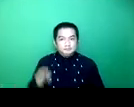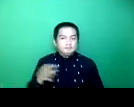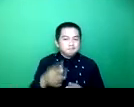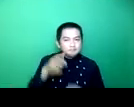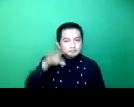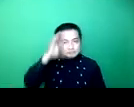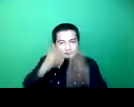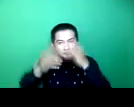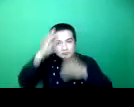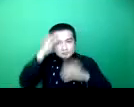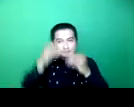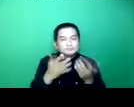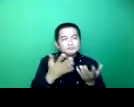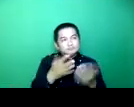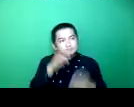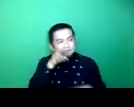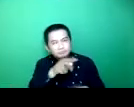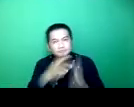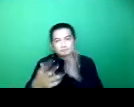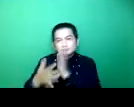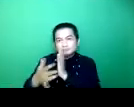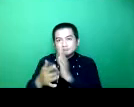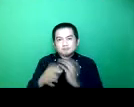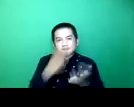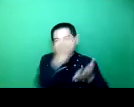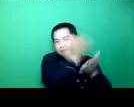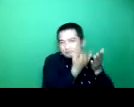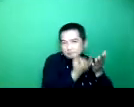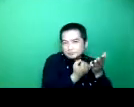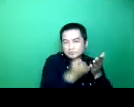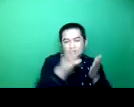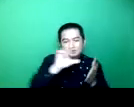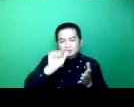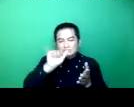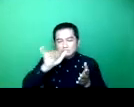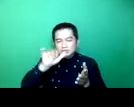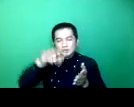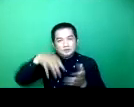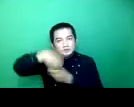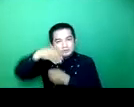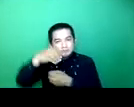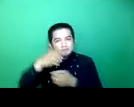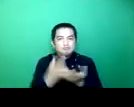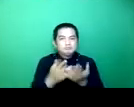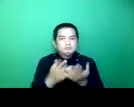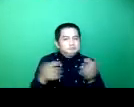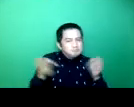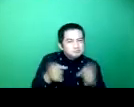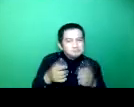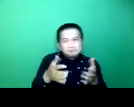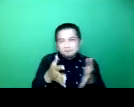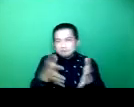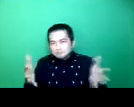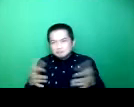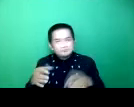did you learn it making fan art? Did you learn it sketching some layout for your MySpace or whatever